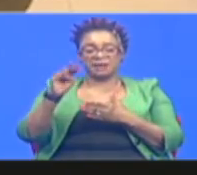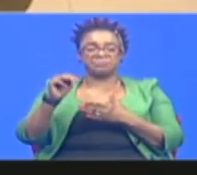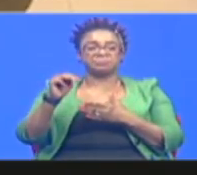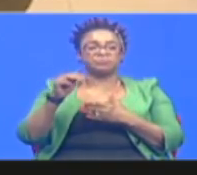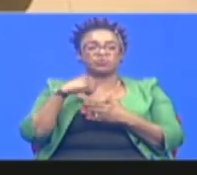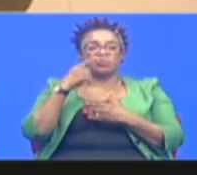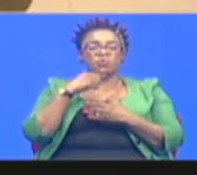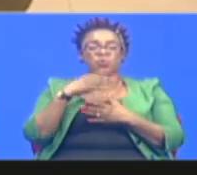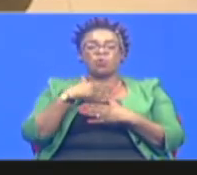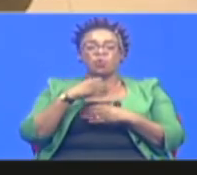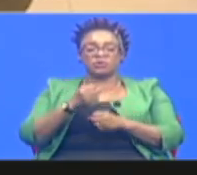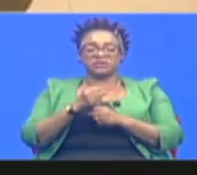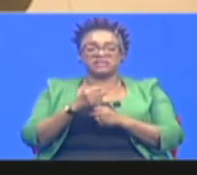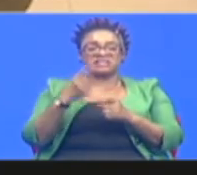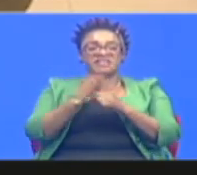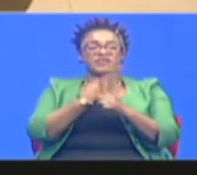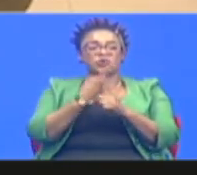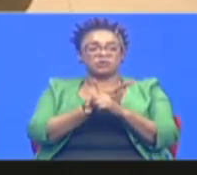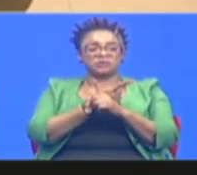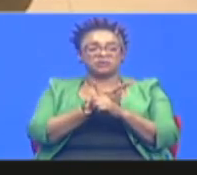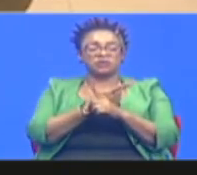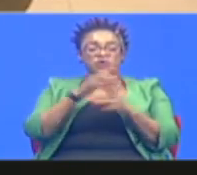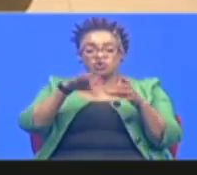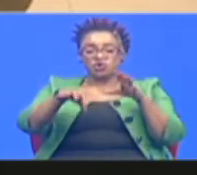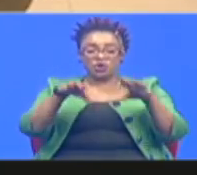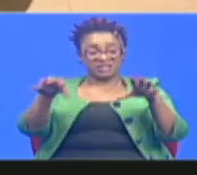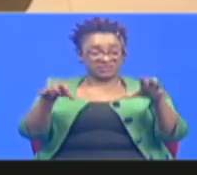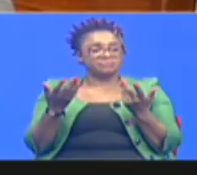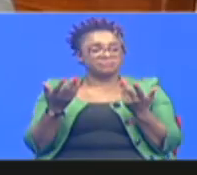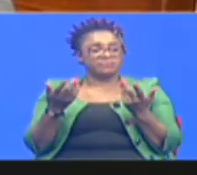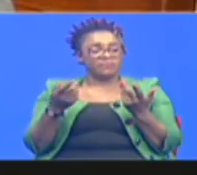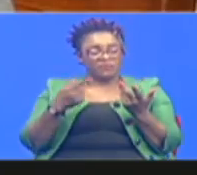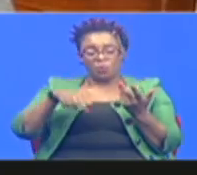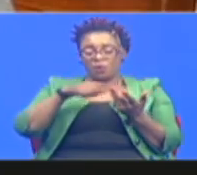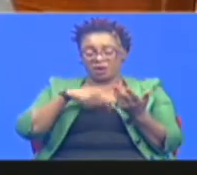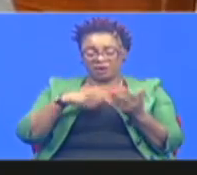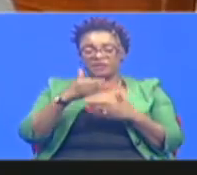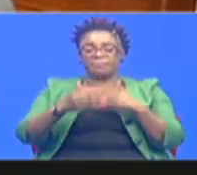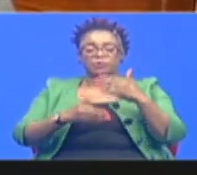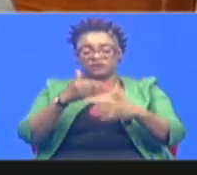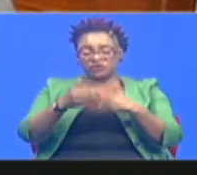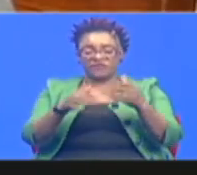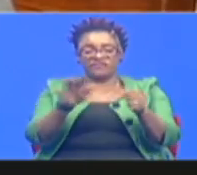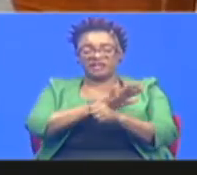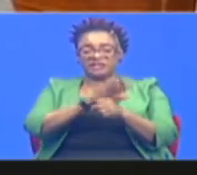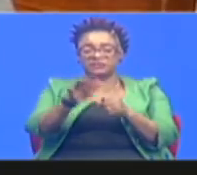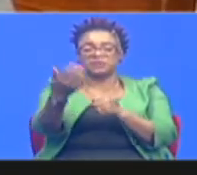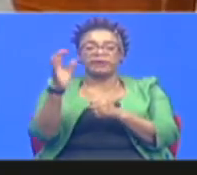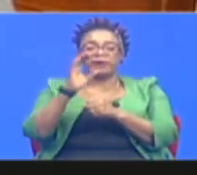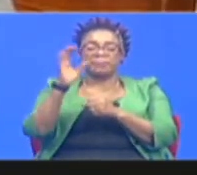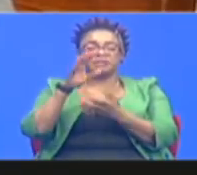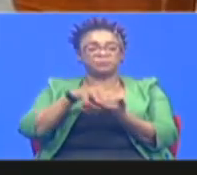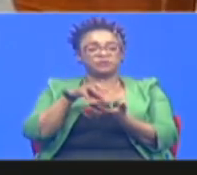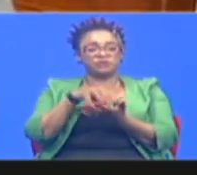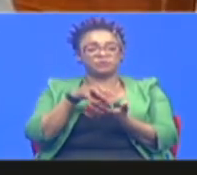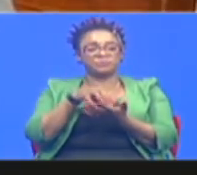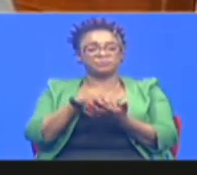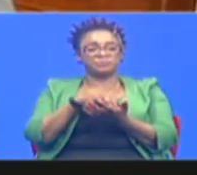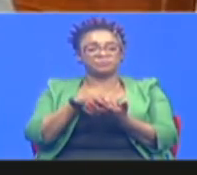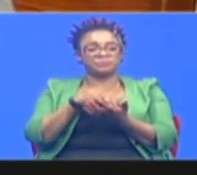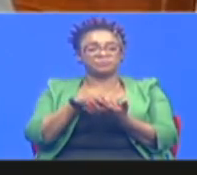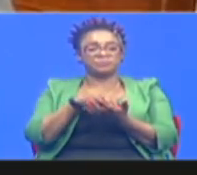holding several We are in the process of filling our cabinet positions, and we are shopping for